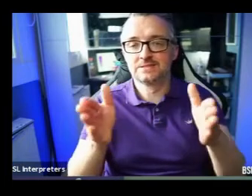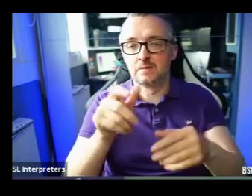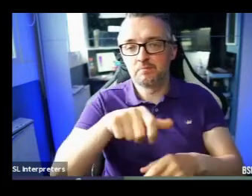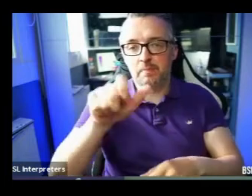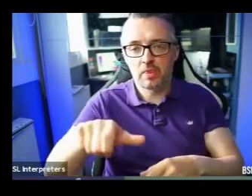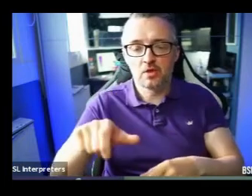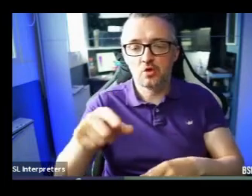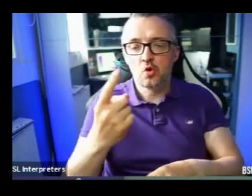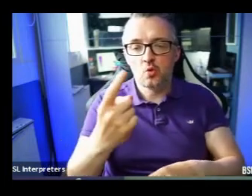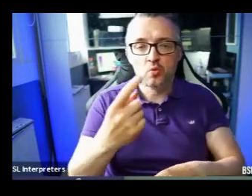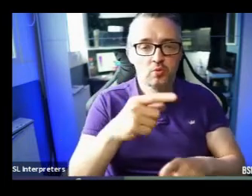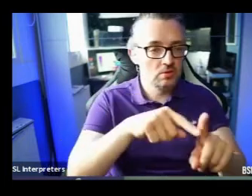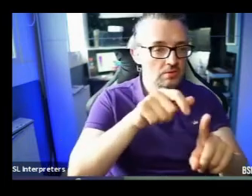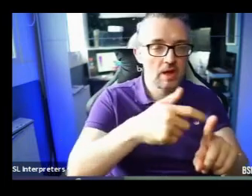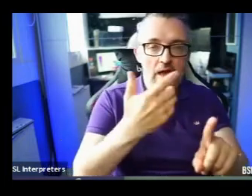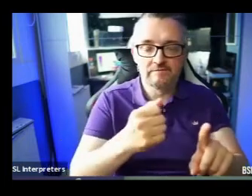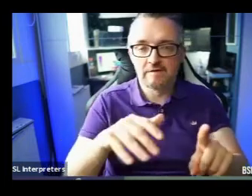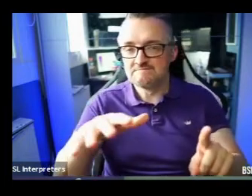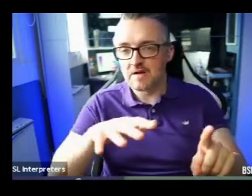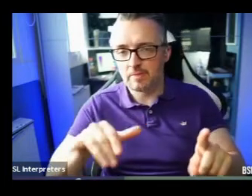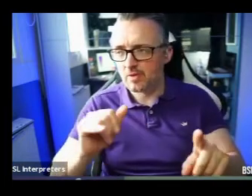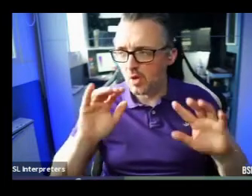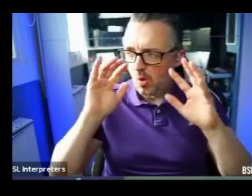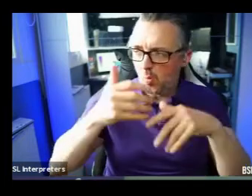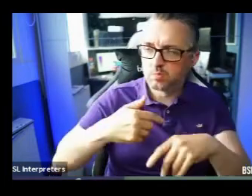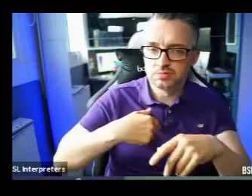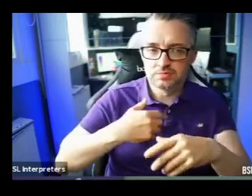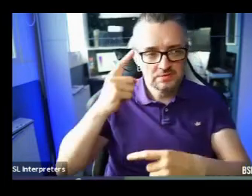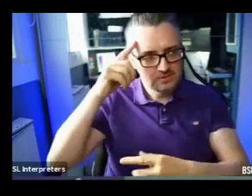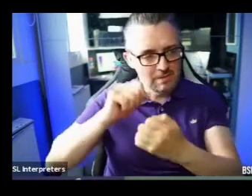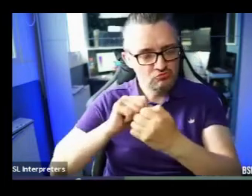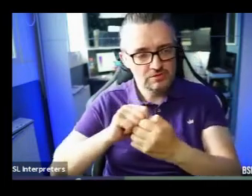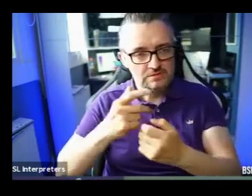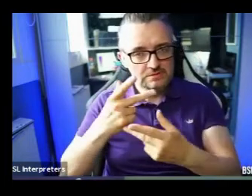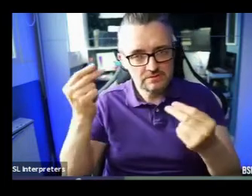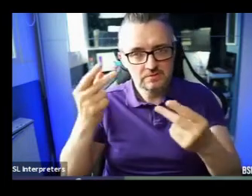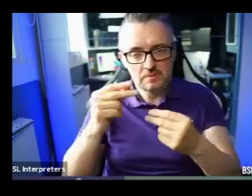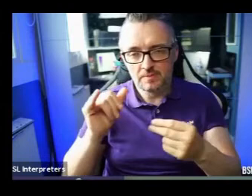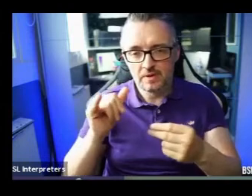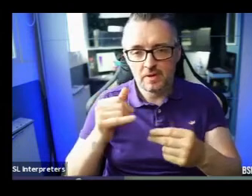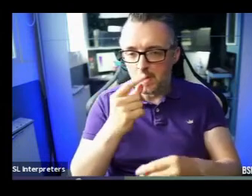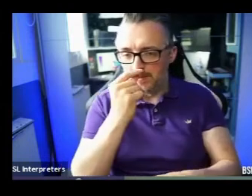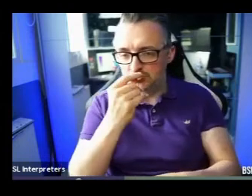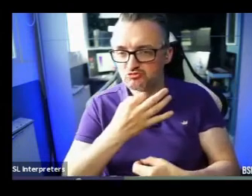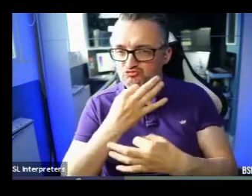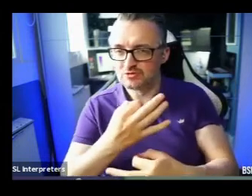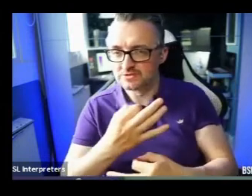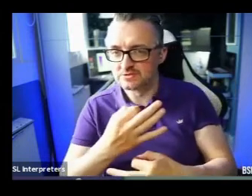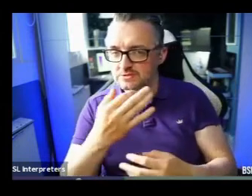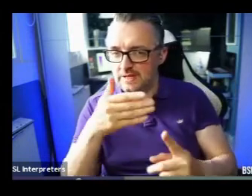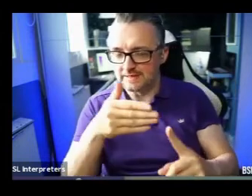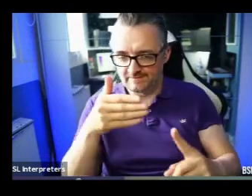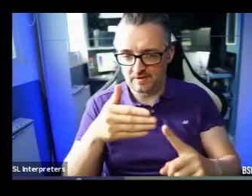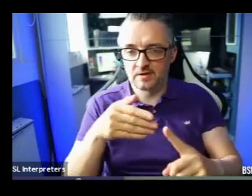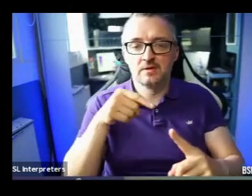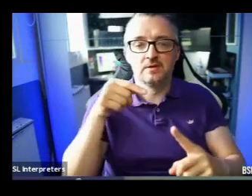engaged population, which is people who perhaps have got family members, people who are concerned or worried about their memory, people who might have a potential